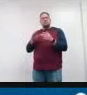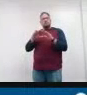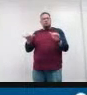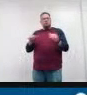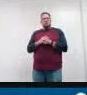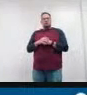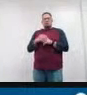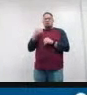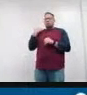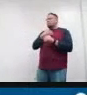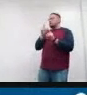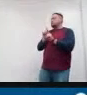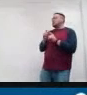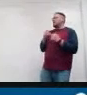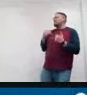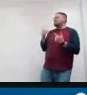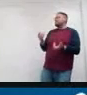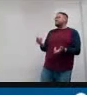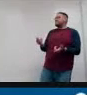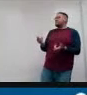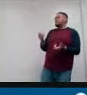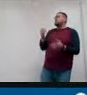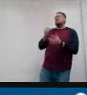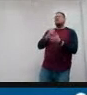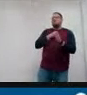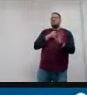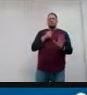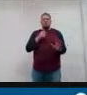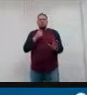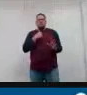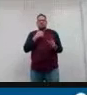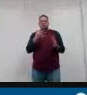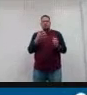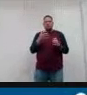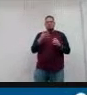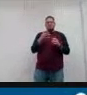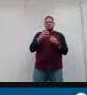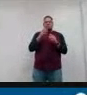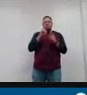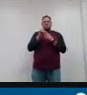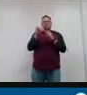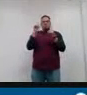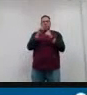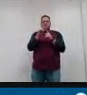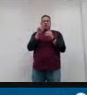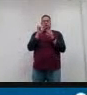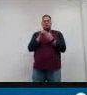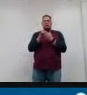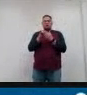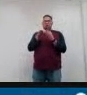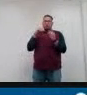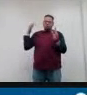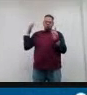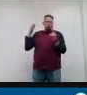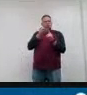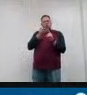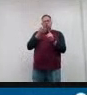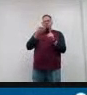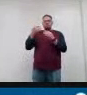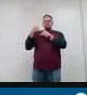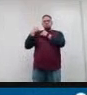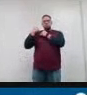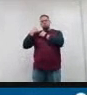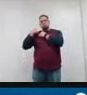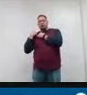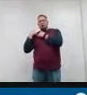We also have I would like to continue. capture that word, which is our core duty. Core duty is we are